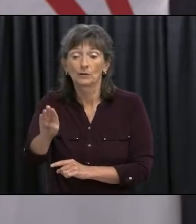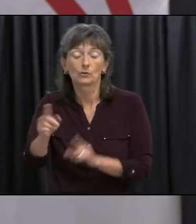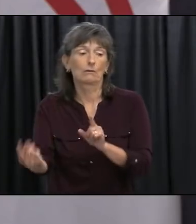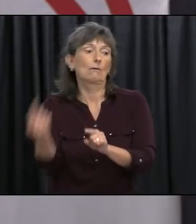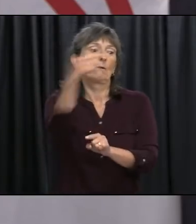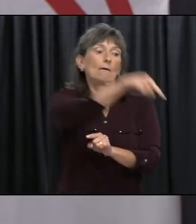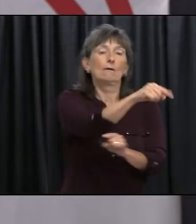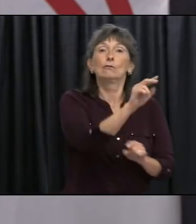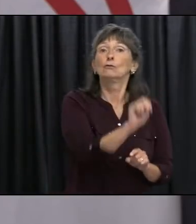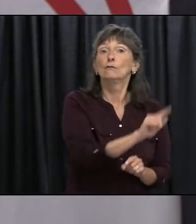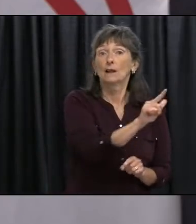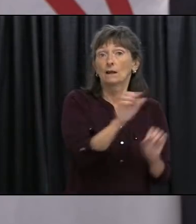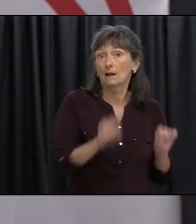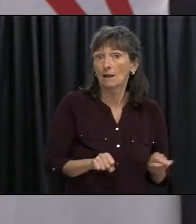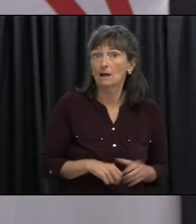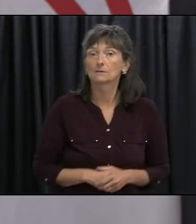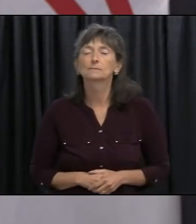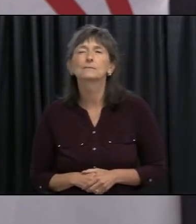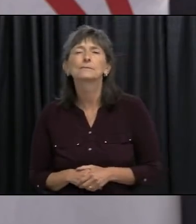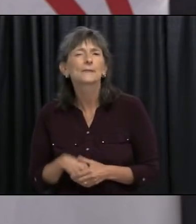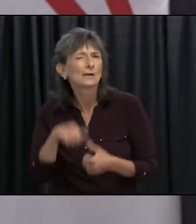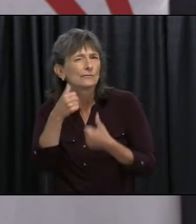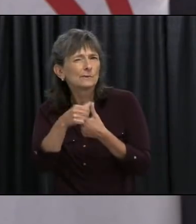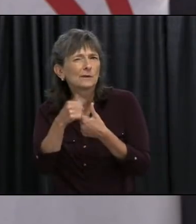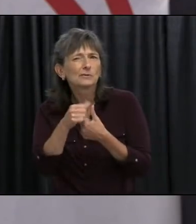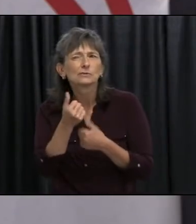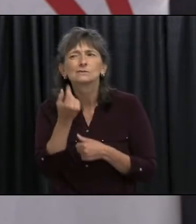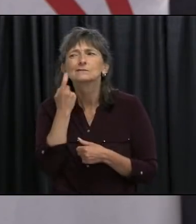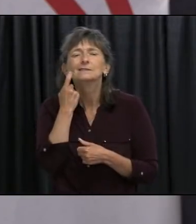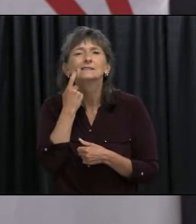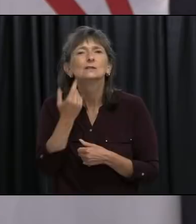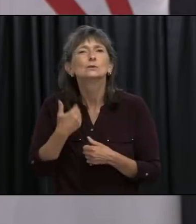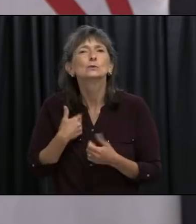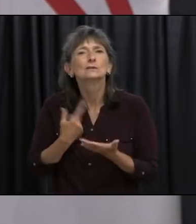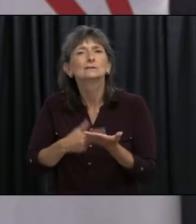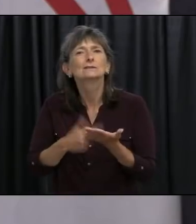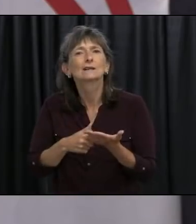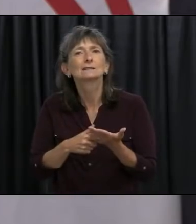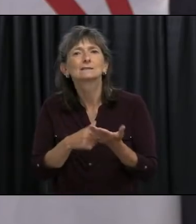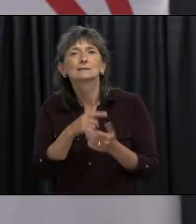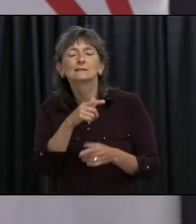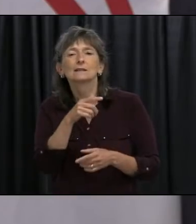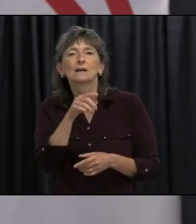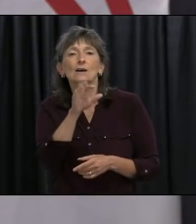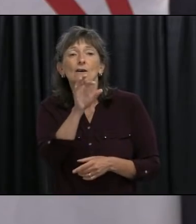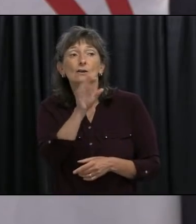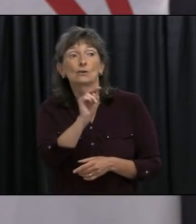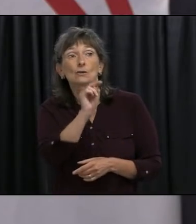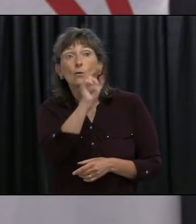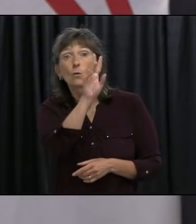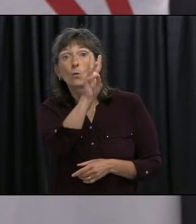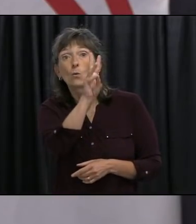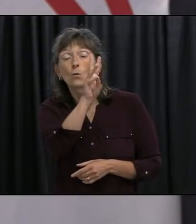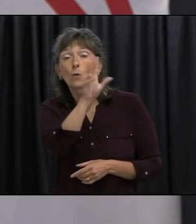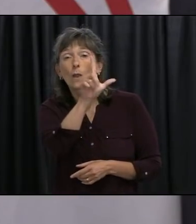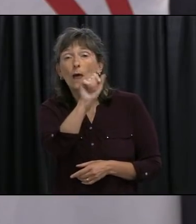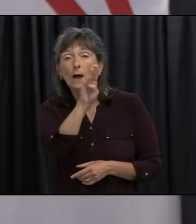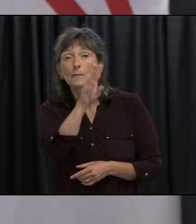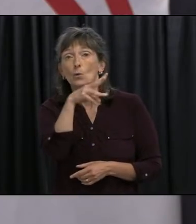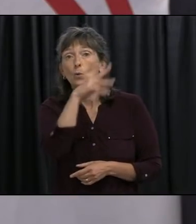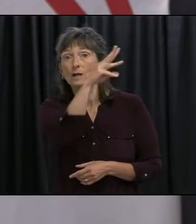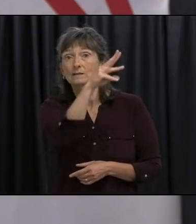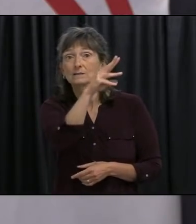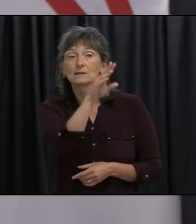few weeks ago within the Lab West border with the community of Fermont, which is in Quebec, and with the community of Blanc-Sablon, which is